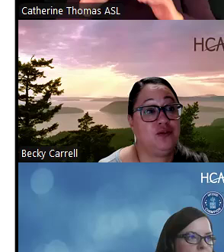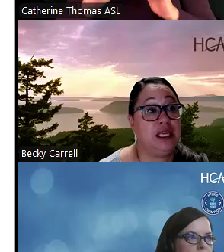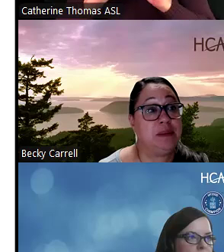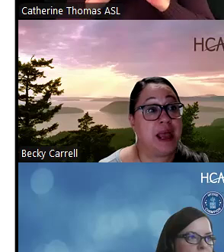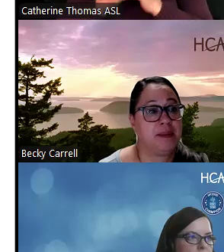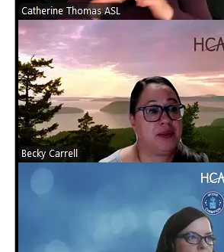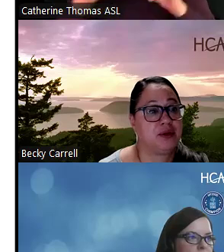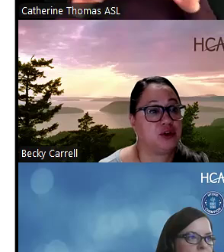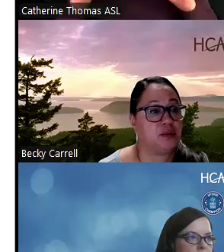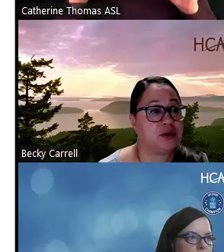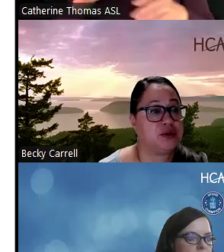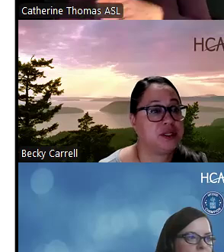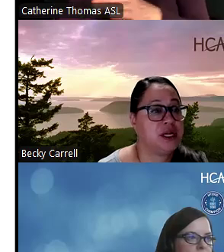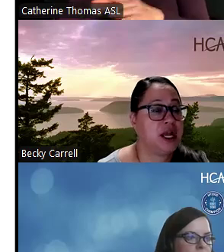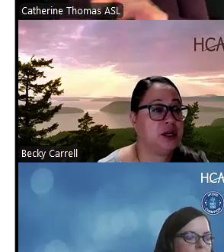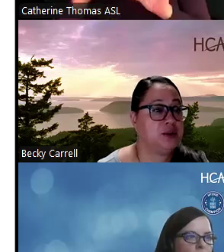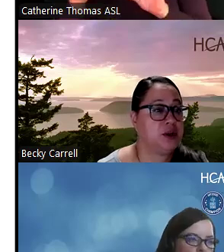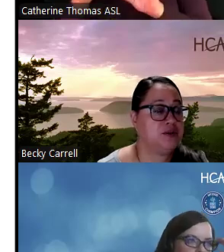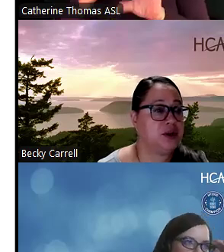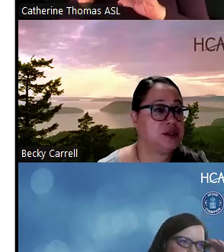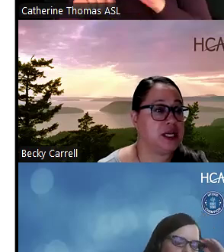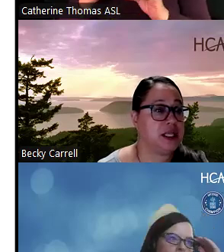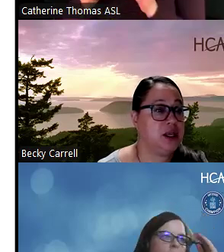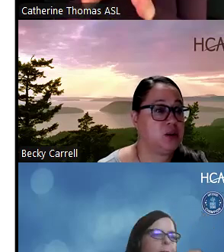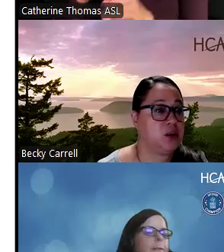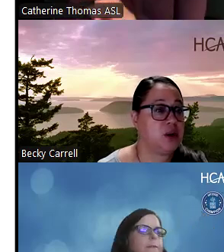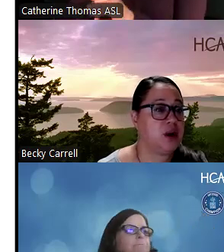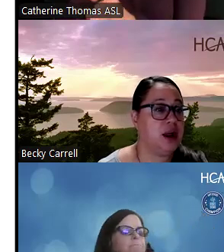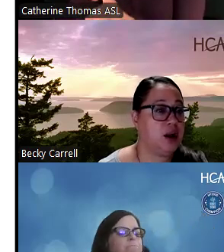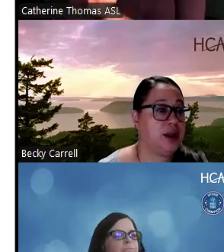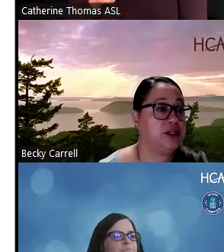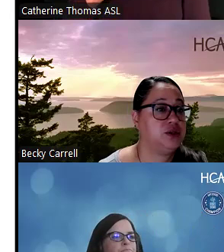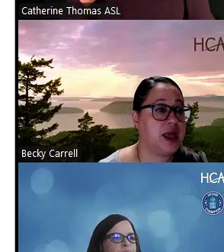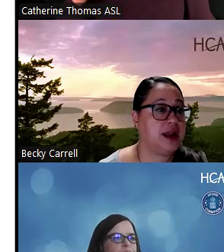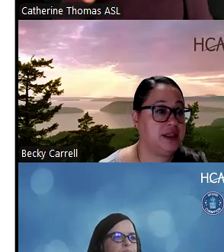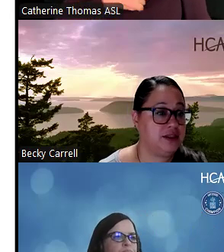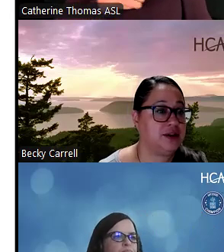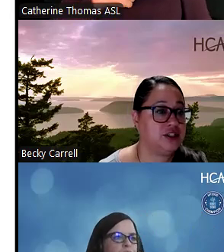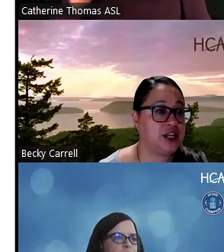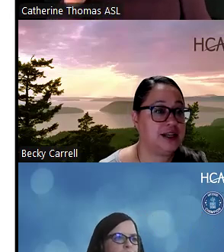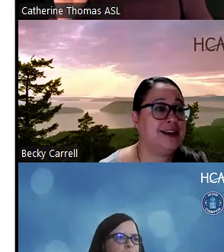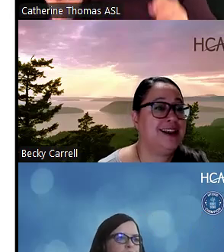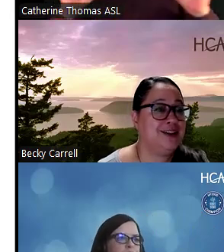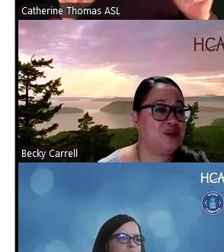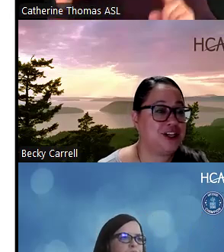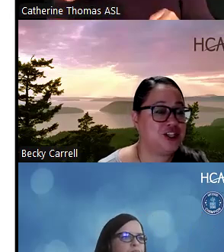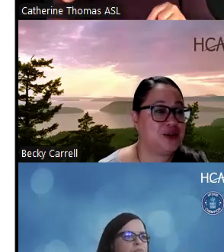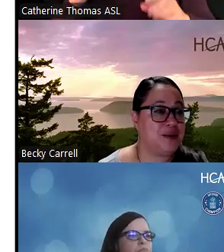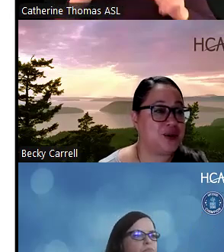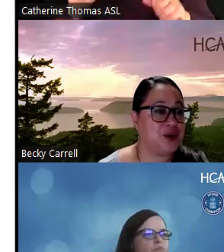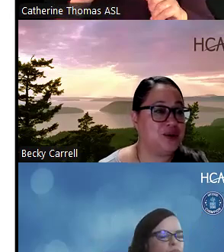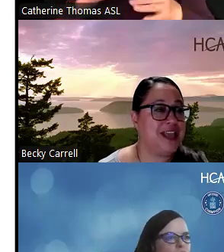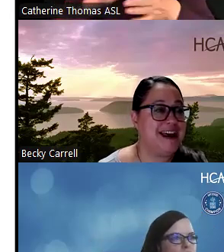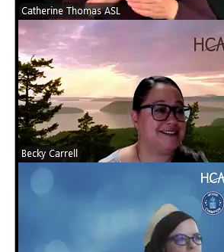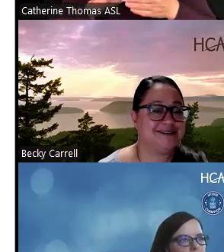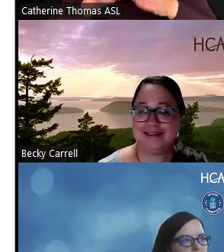share feedback about their interpreters. I don't know if there's a link or a way to do that. I think there is, Jen, if you want to share that